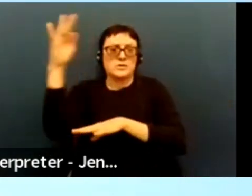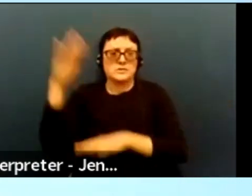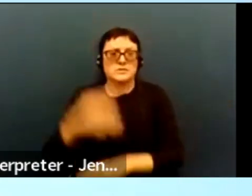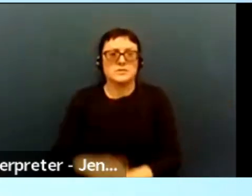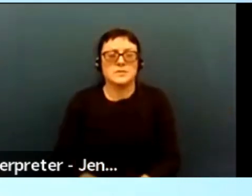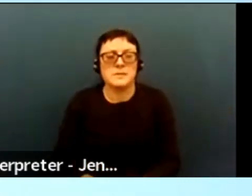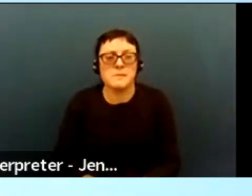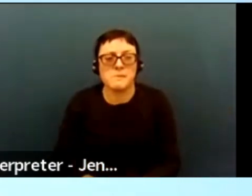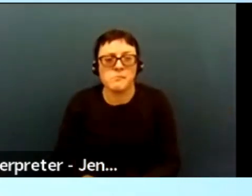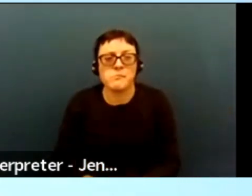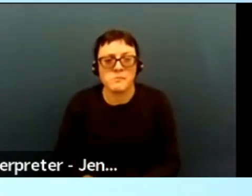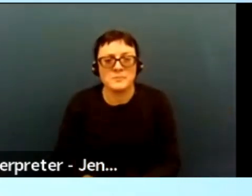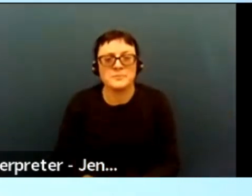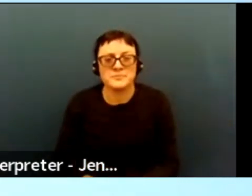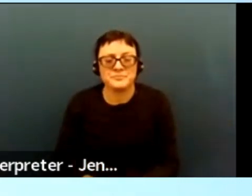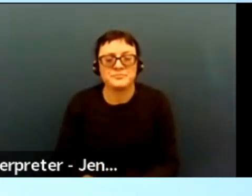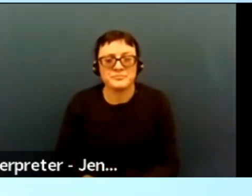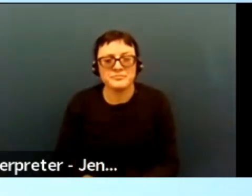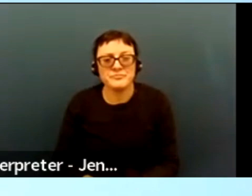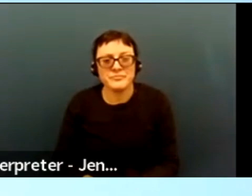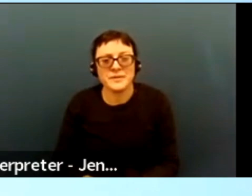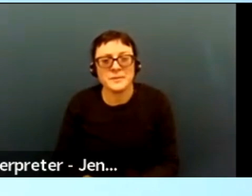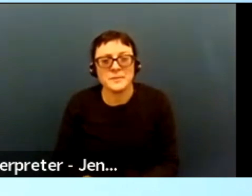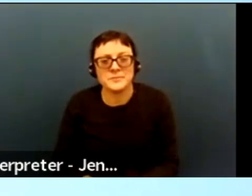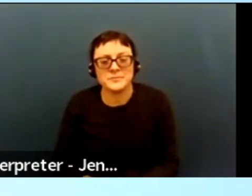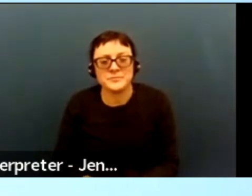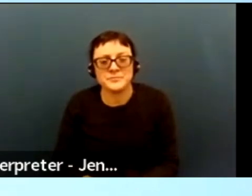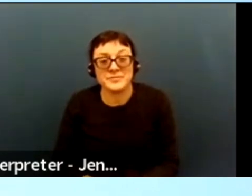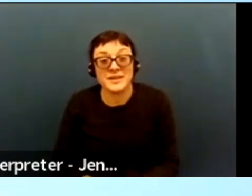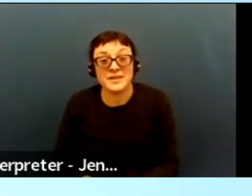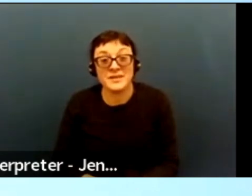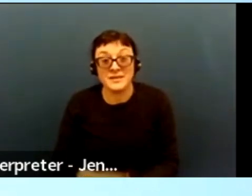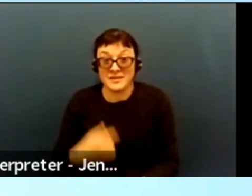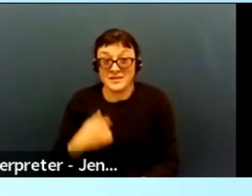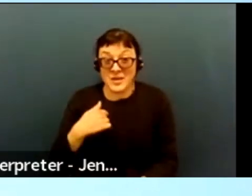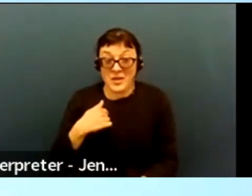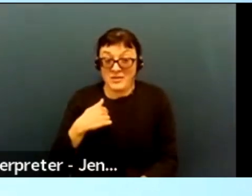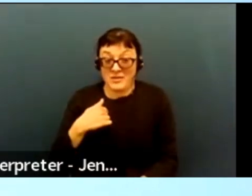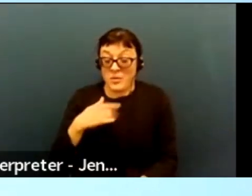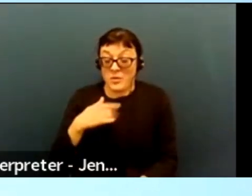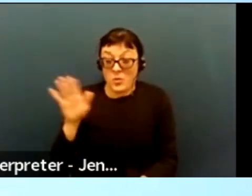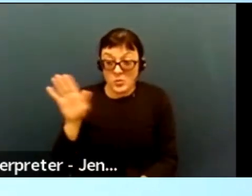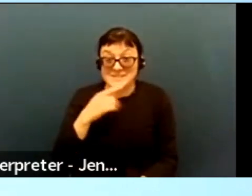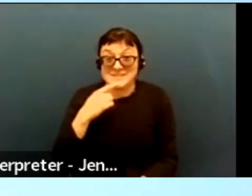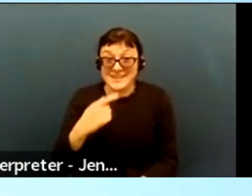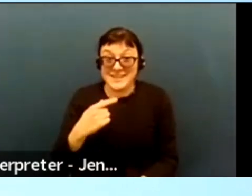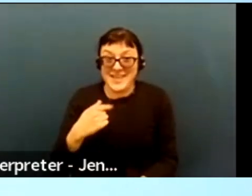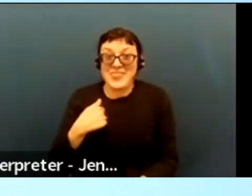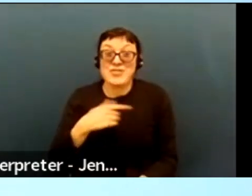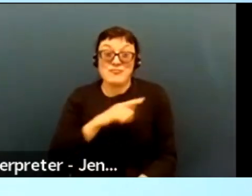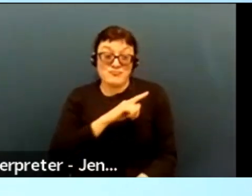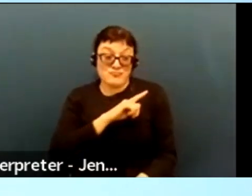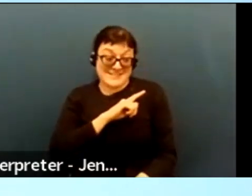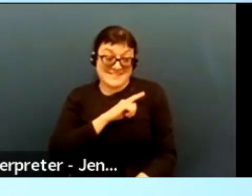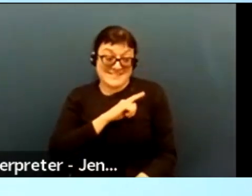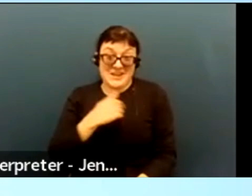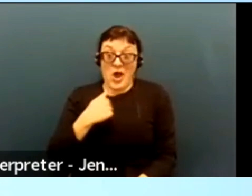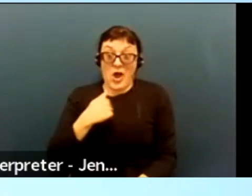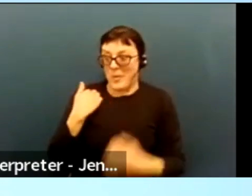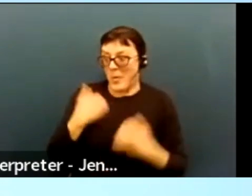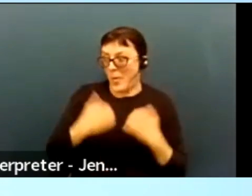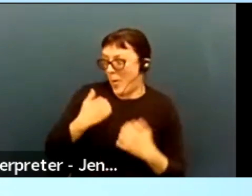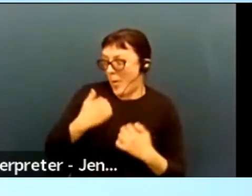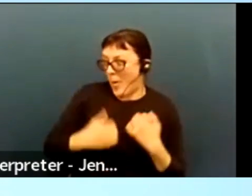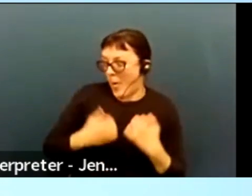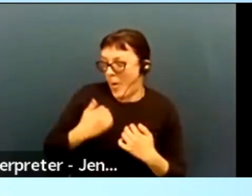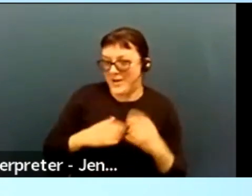new pieces, but also as interpreters reinterpreting, and in sometimes traditionally with a twist, and